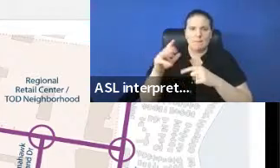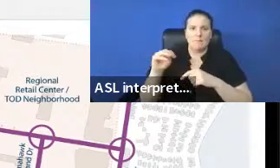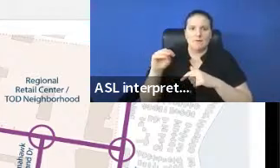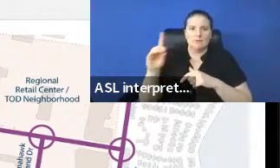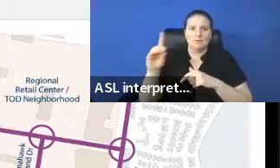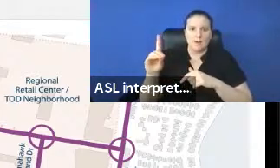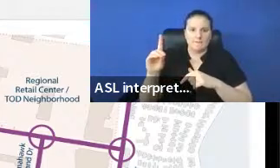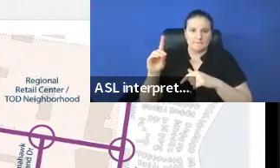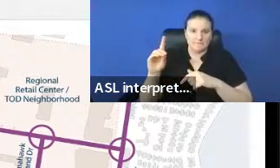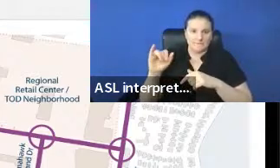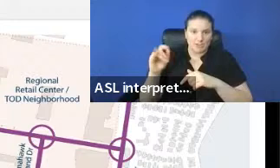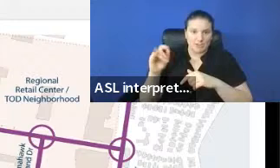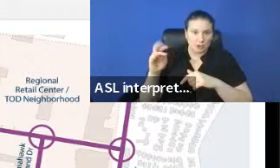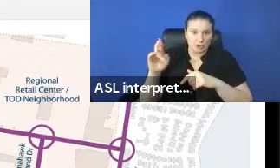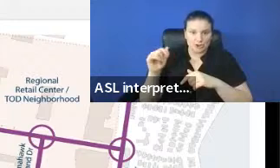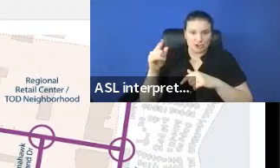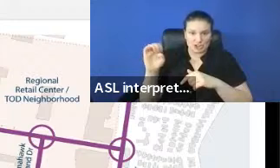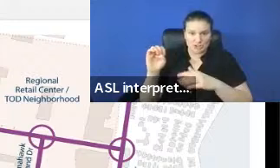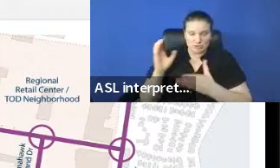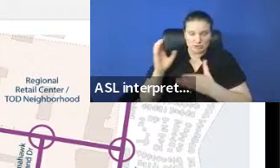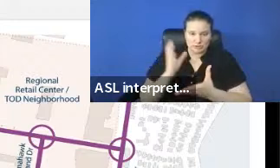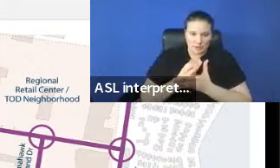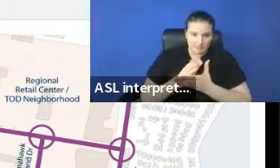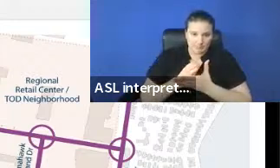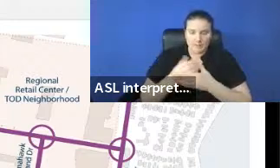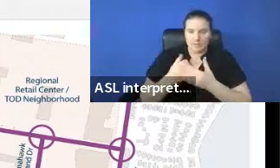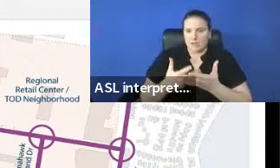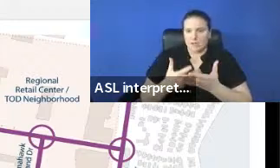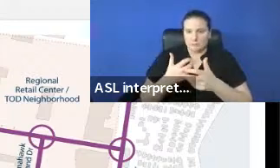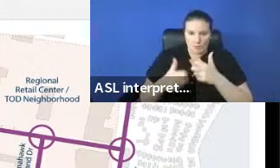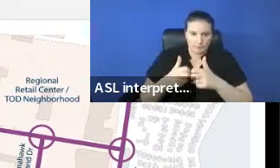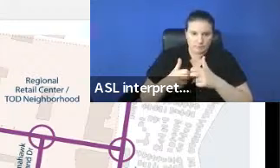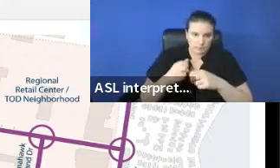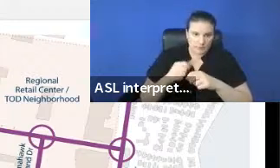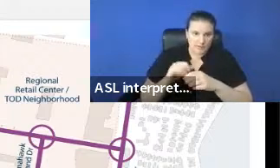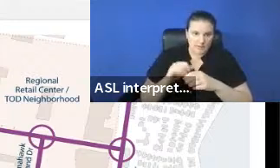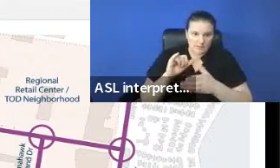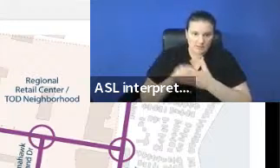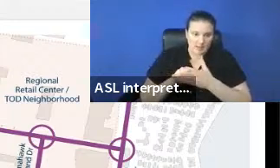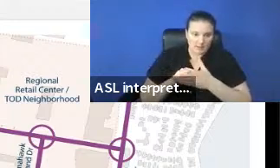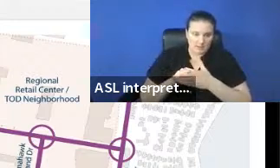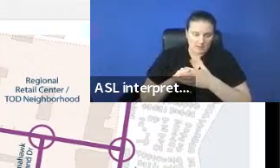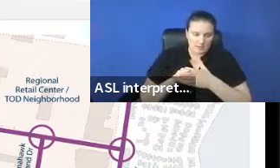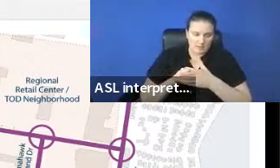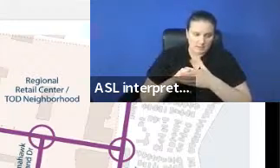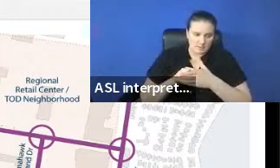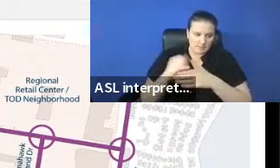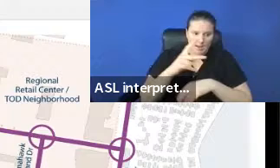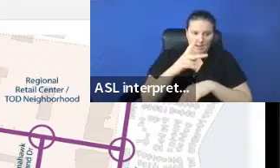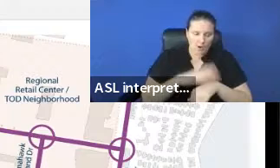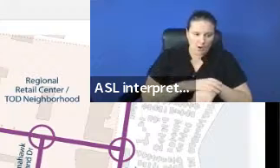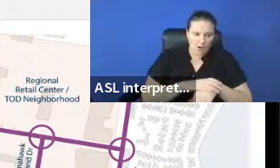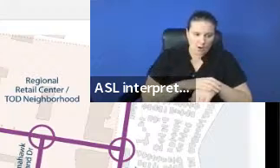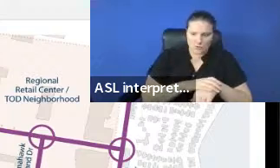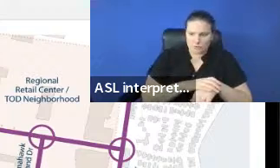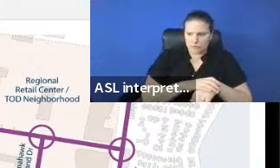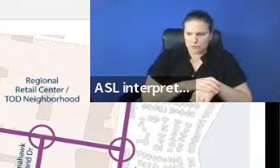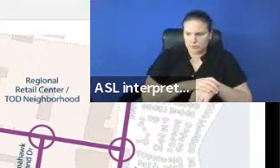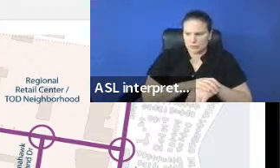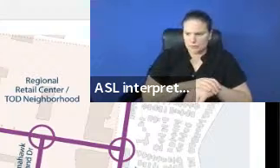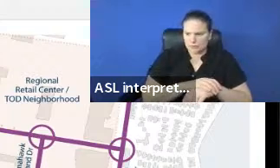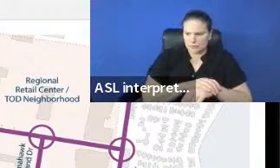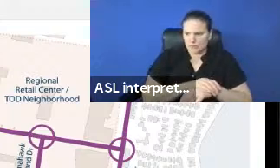is stopped and causes problems in the peak periods back onto Marine